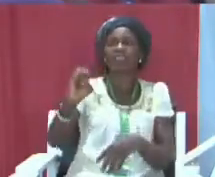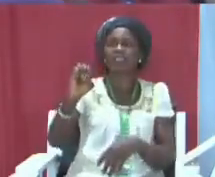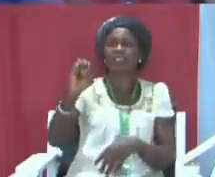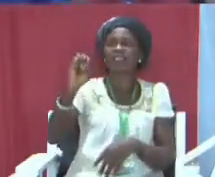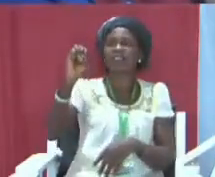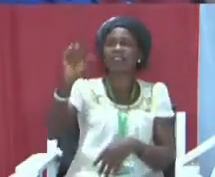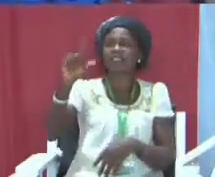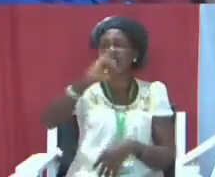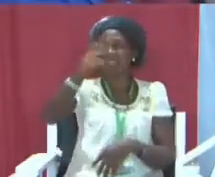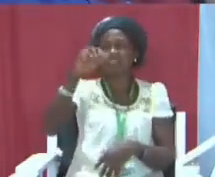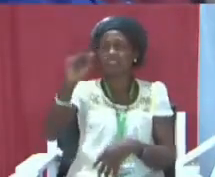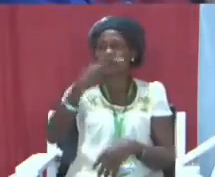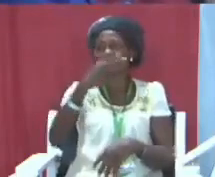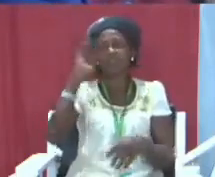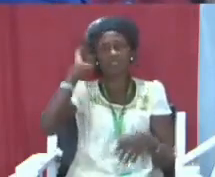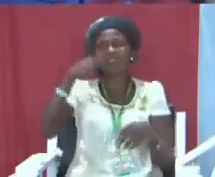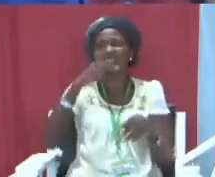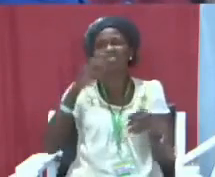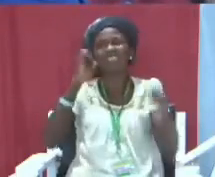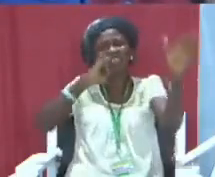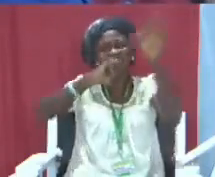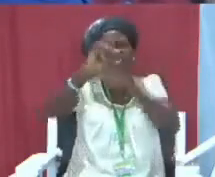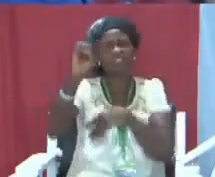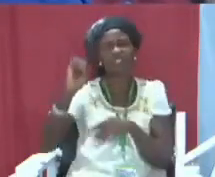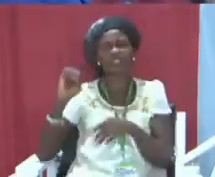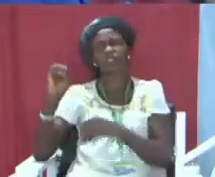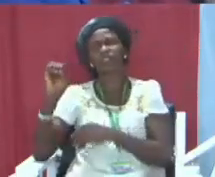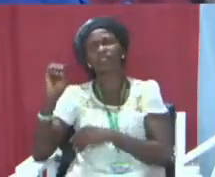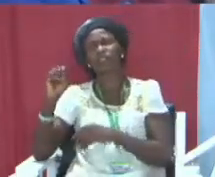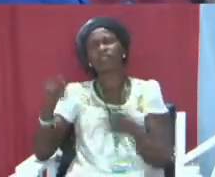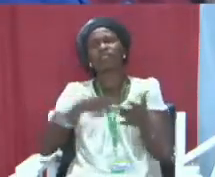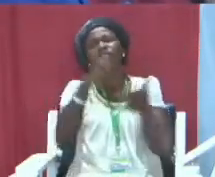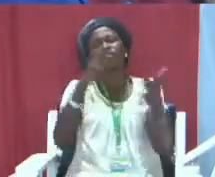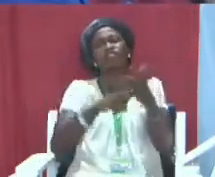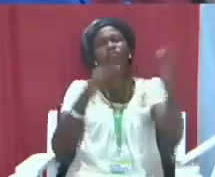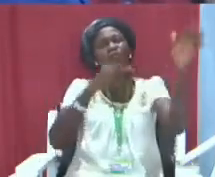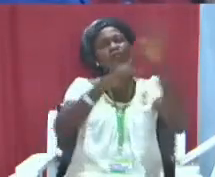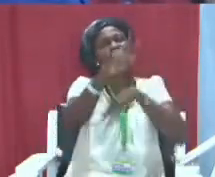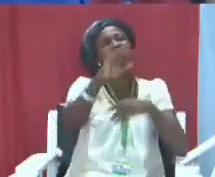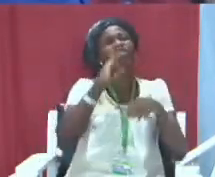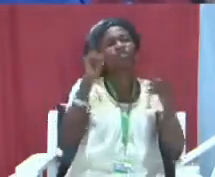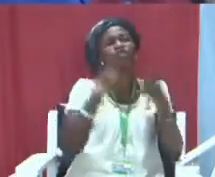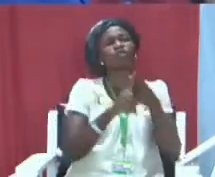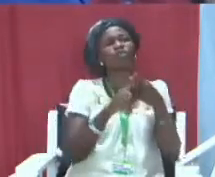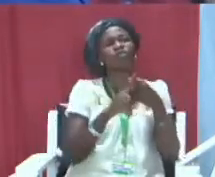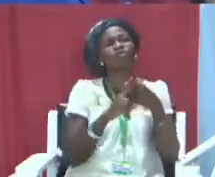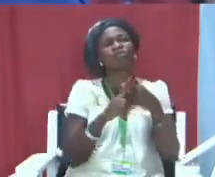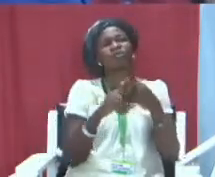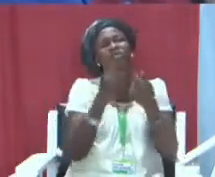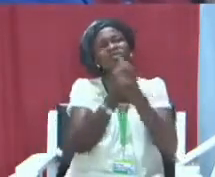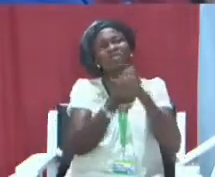He said, Elisha, this prophecy is to save your head.